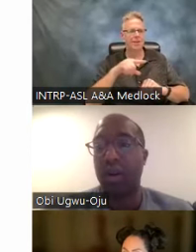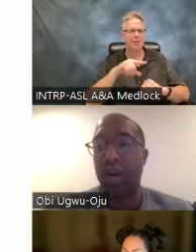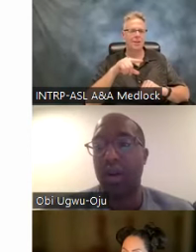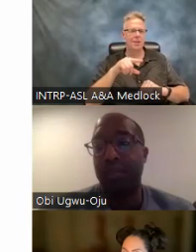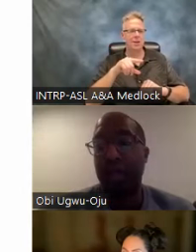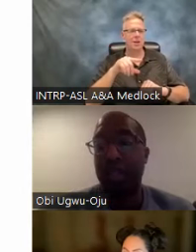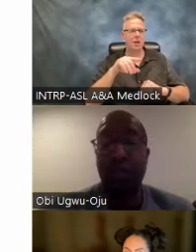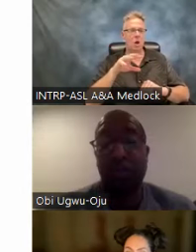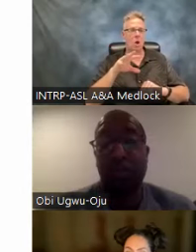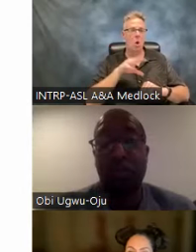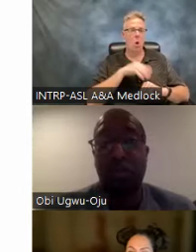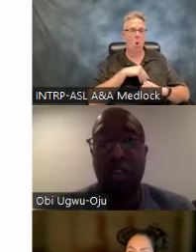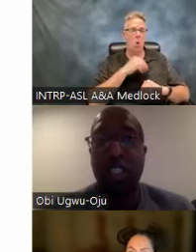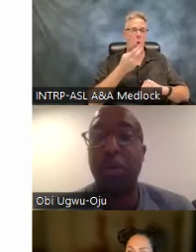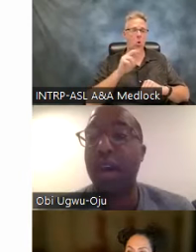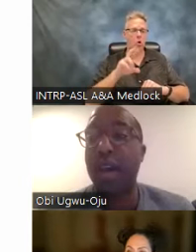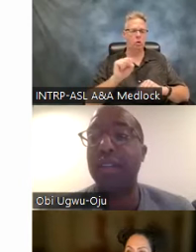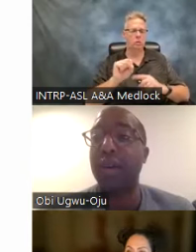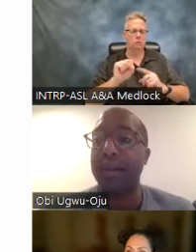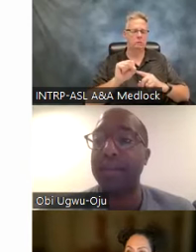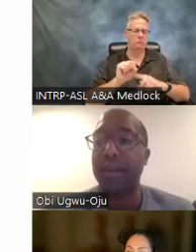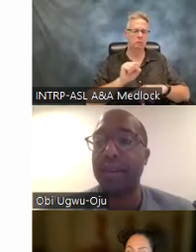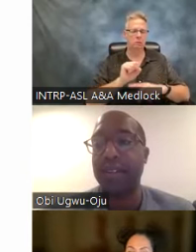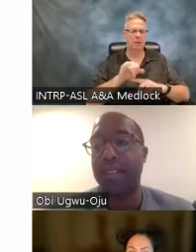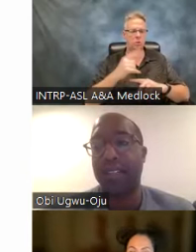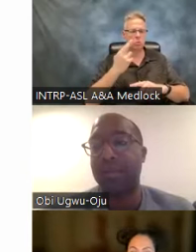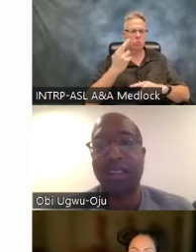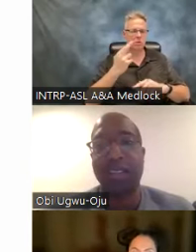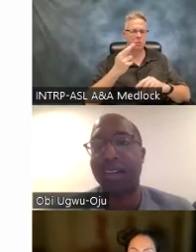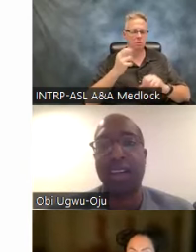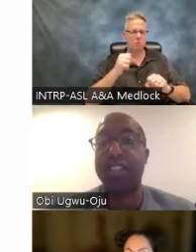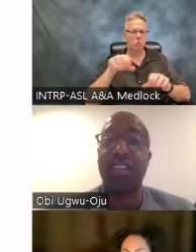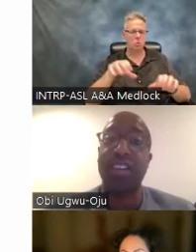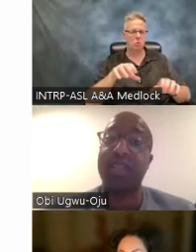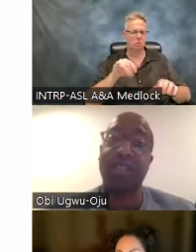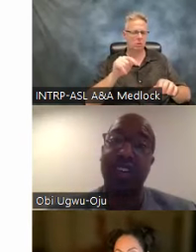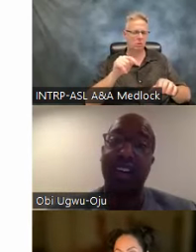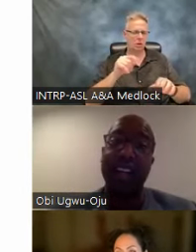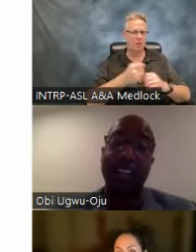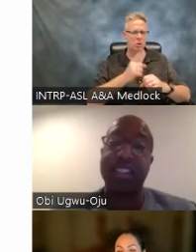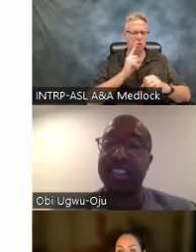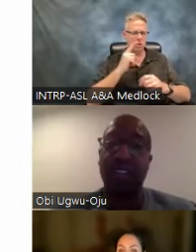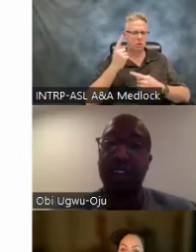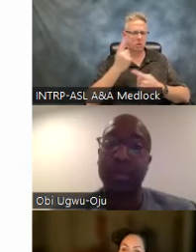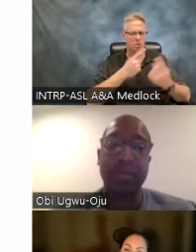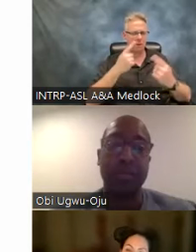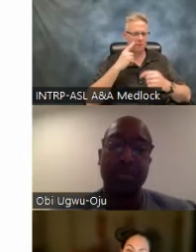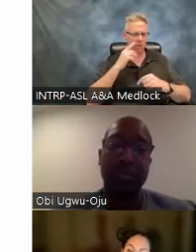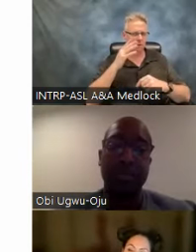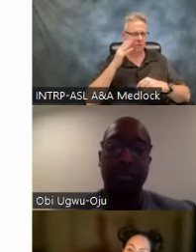strong but reasonable way of doing it. That's just something to consider in the future and as these things